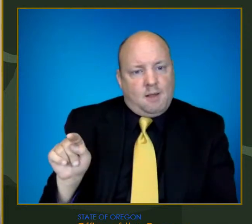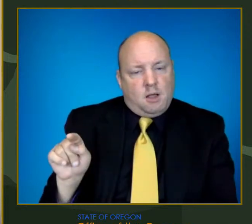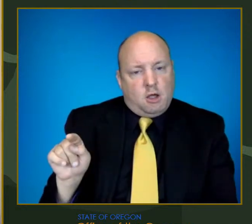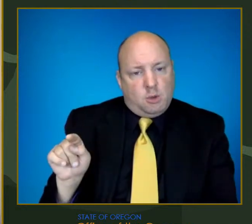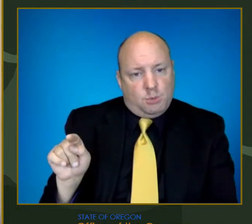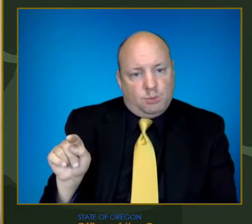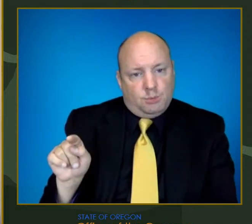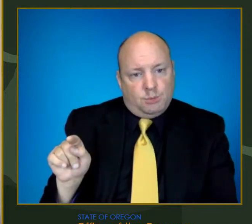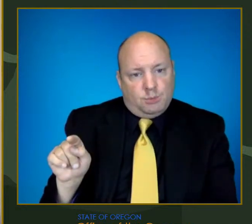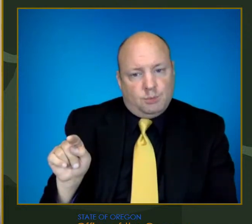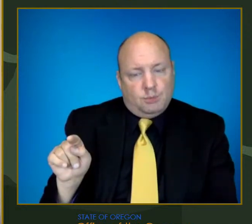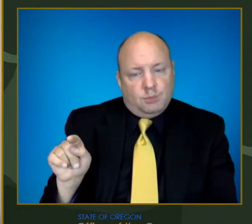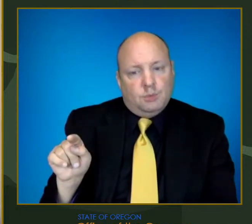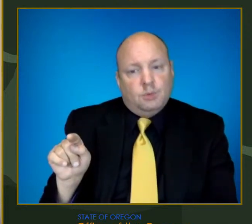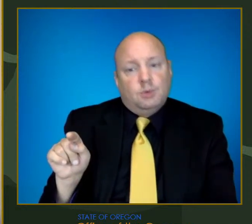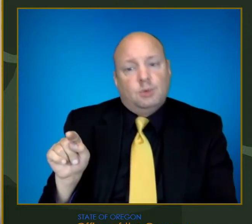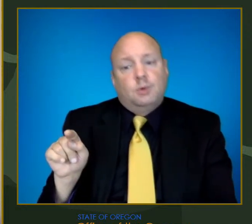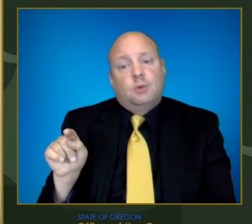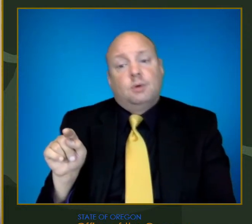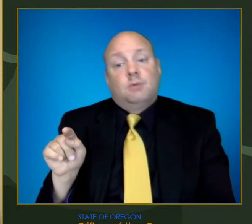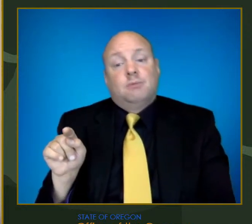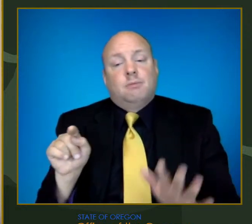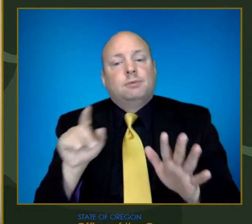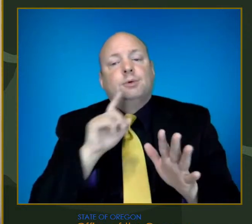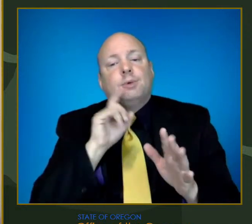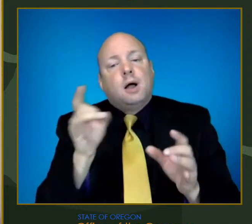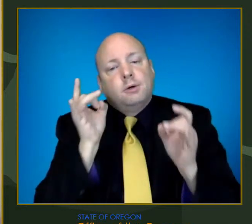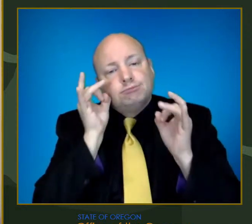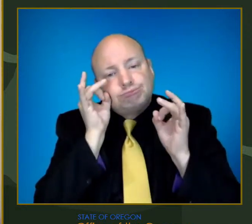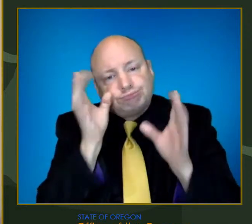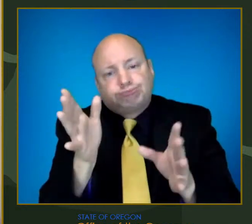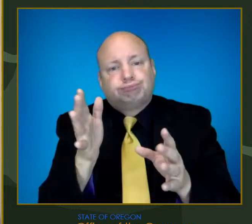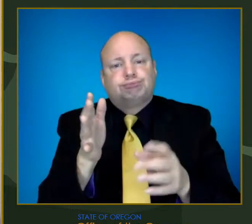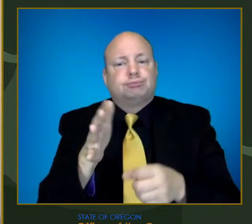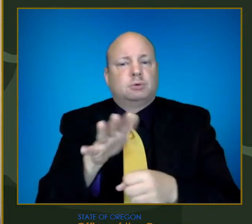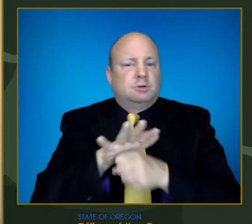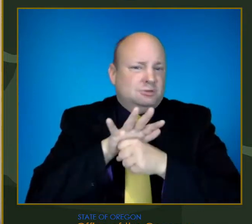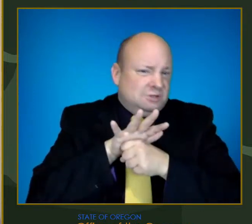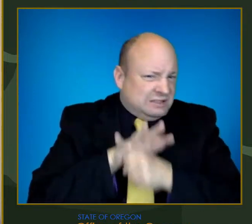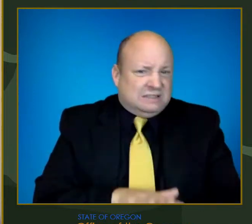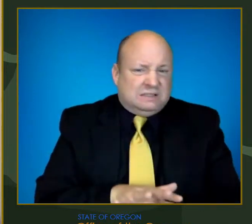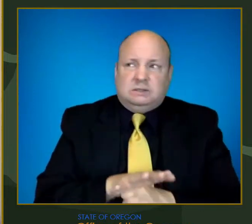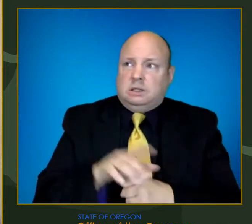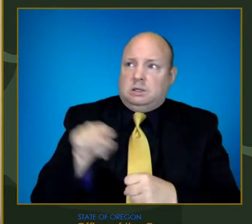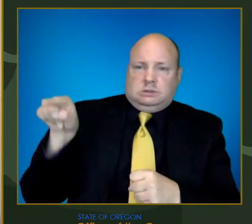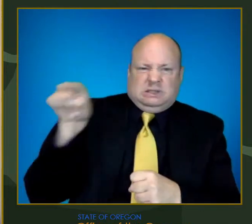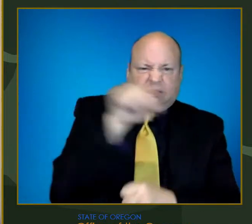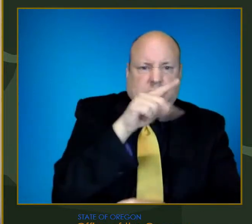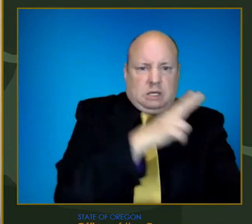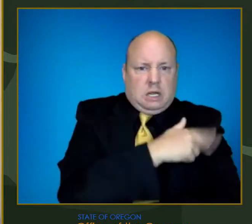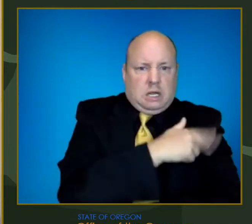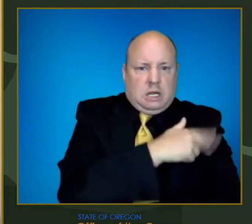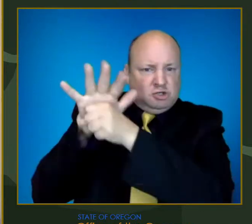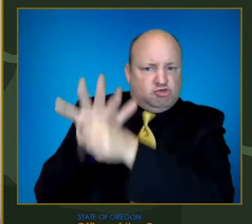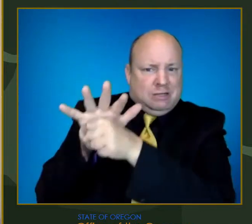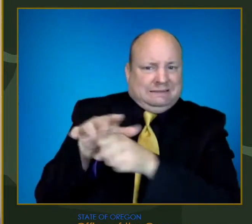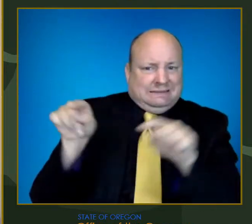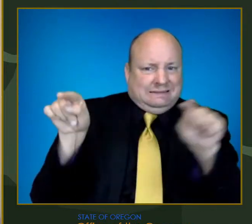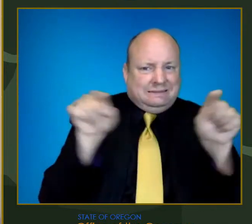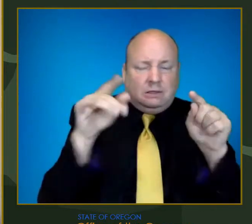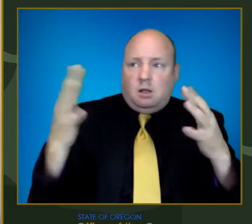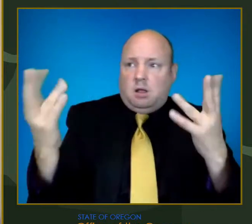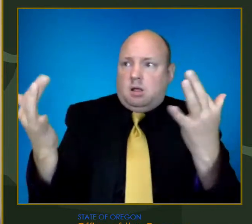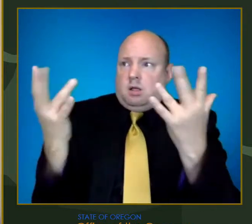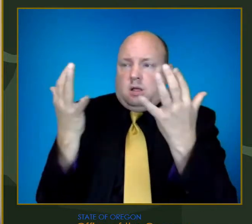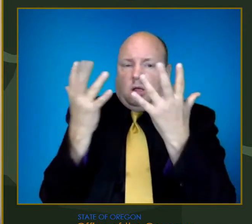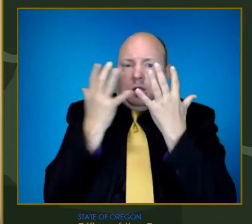an unprecedented strain on the ability of our hospitals to provide care to patients arriving at their doors. This avalanche